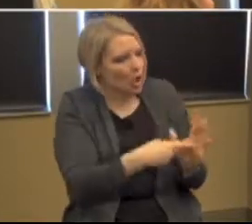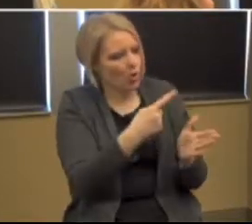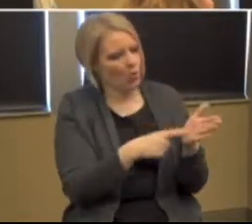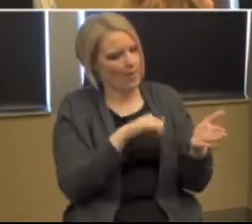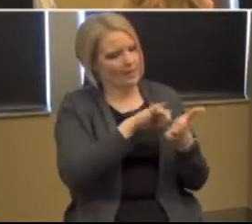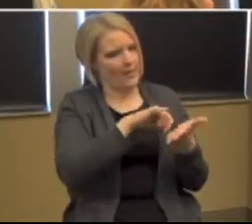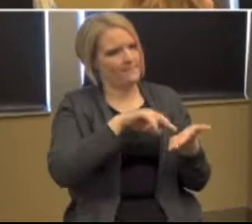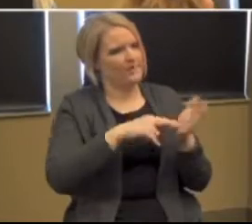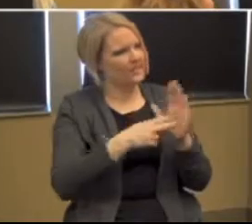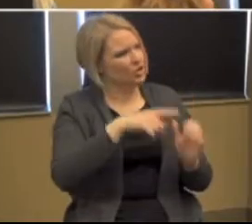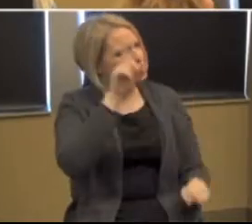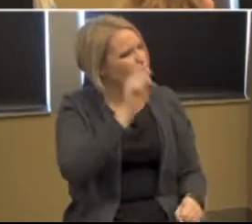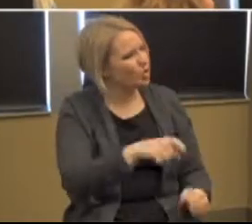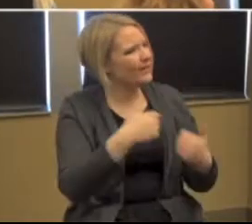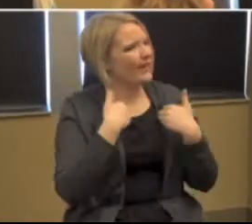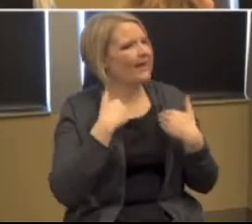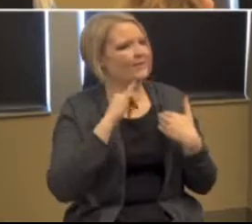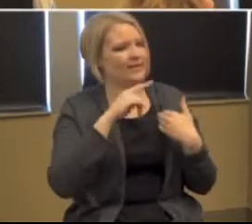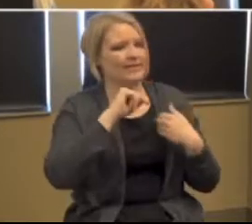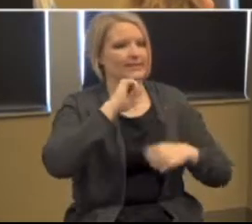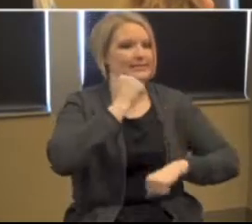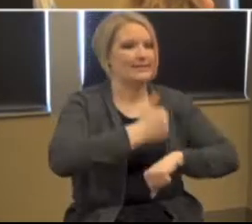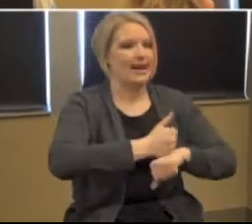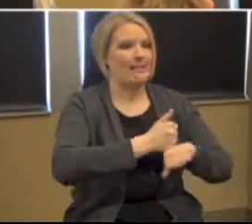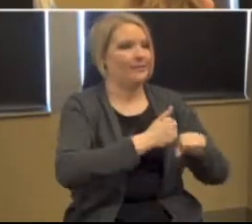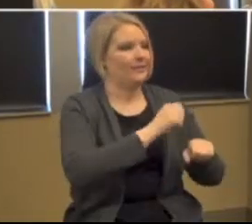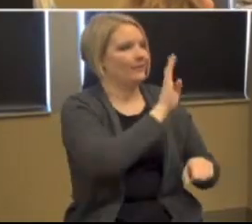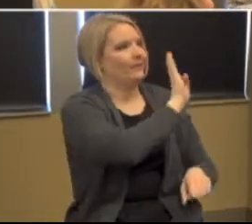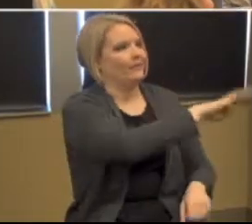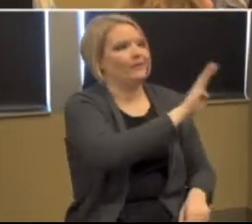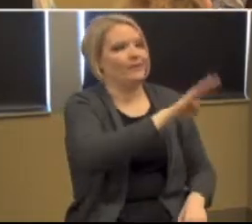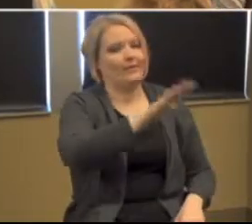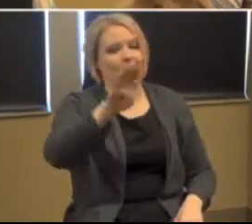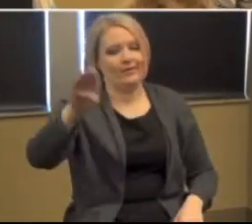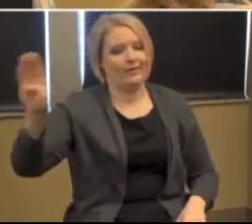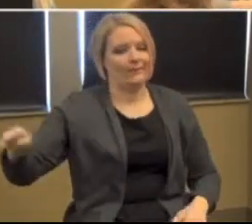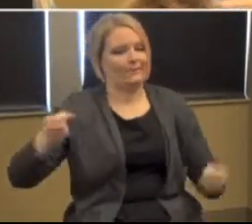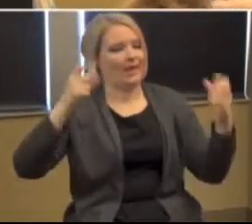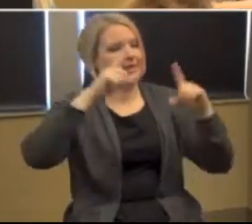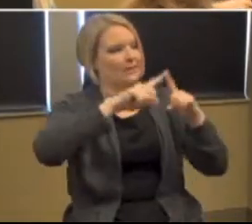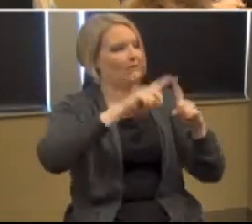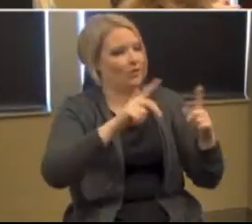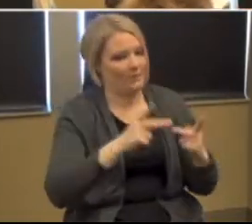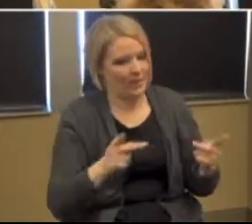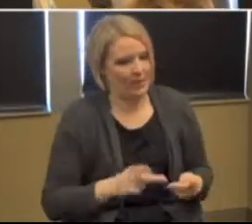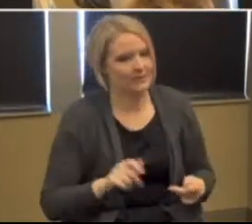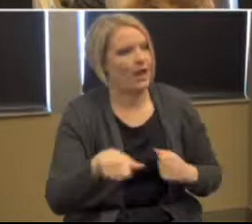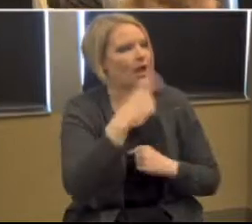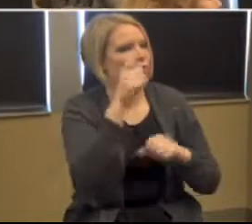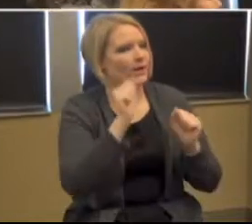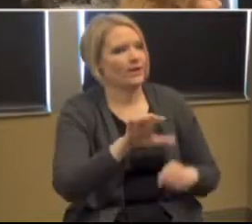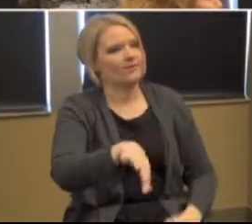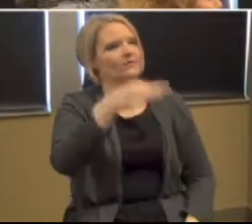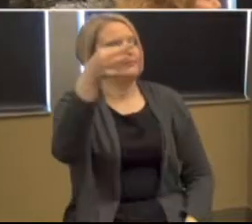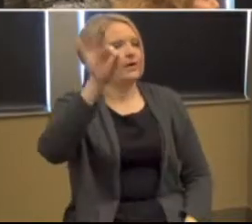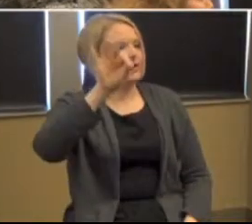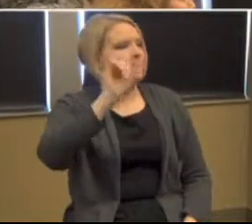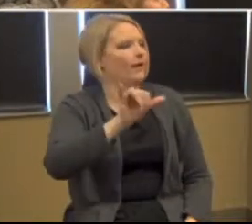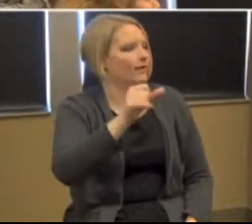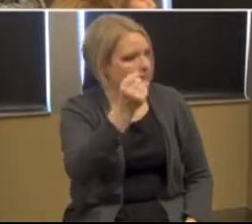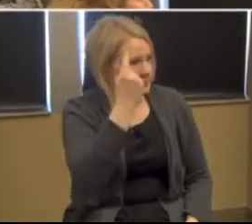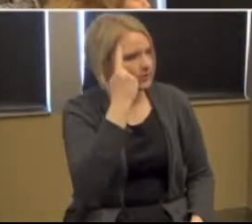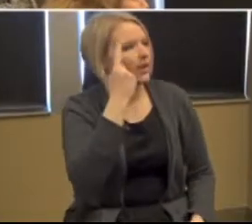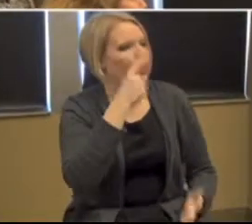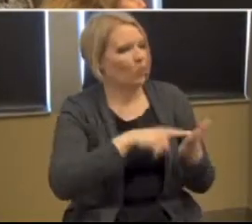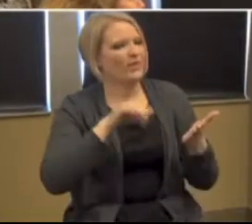in multiple locations so people know what these items actually are representative of.